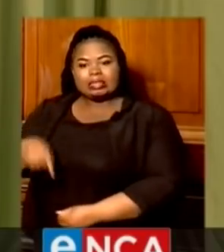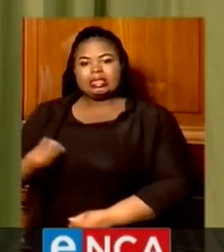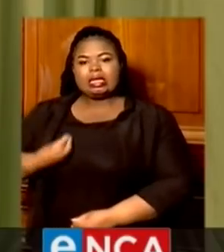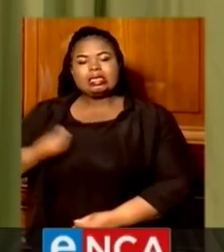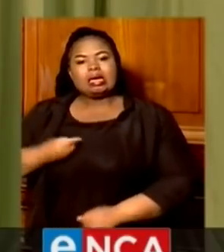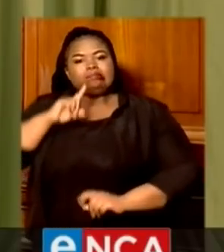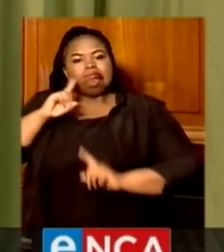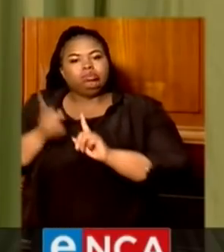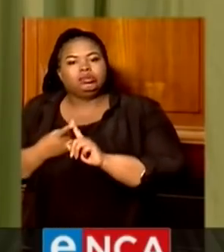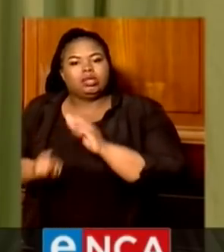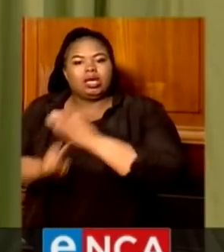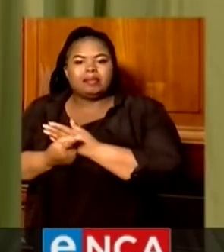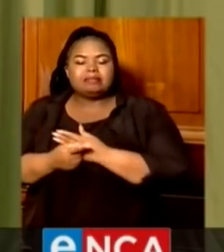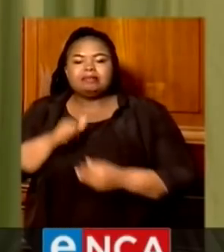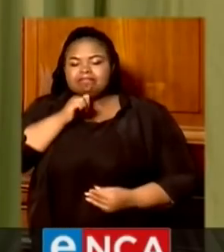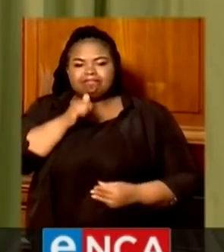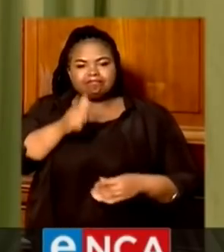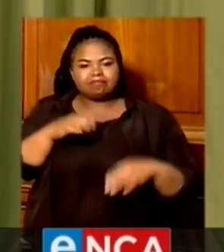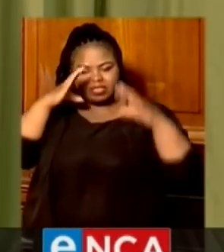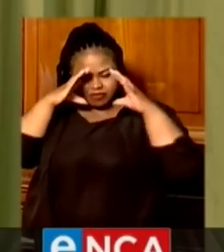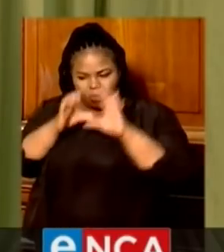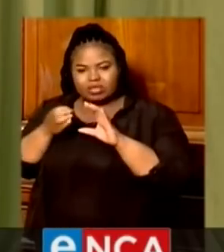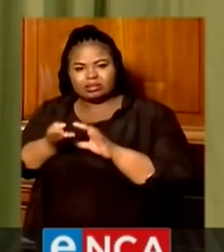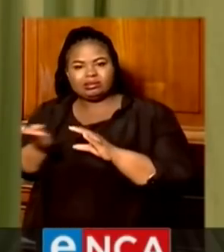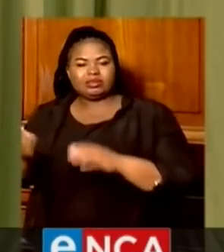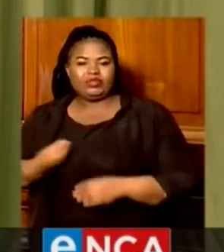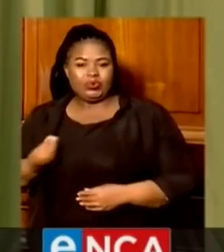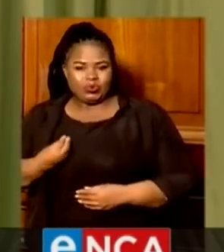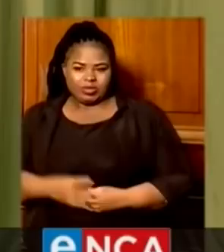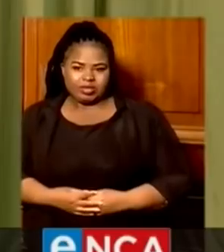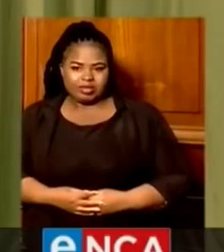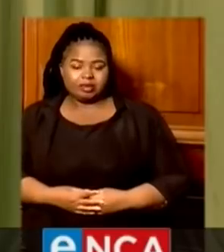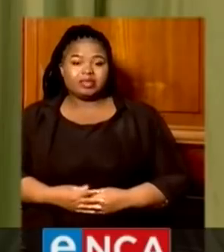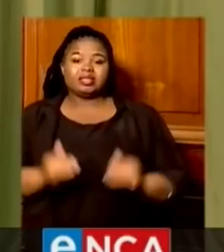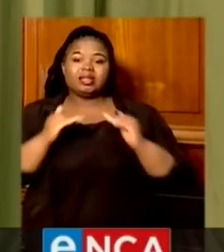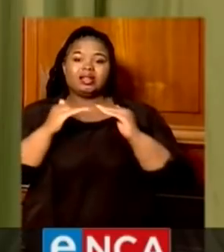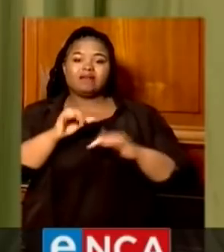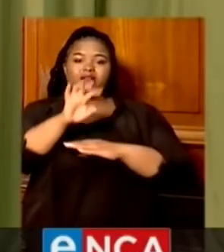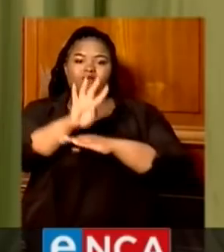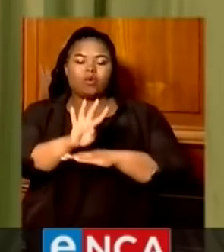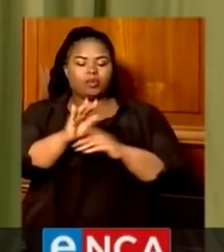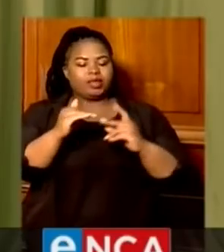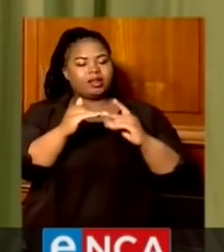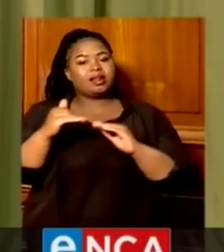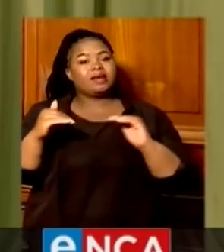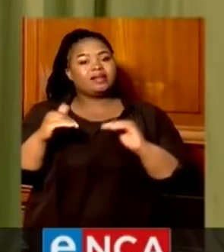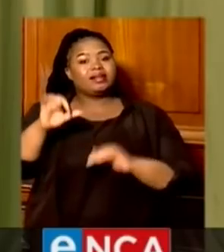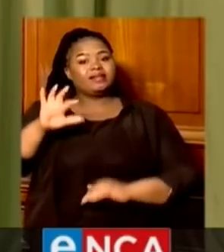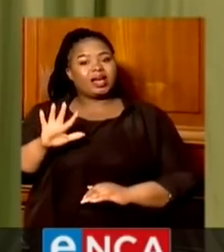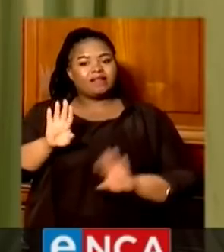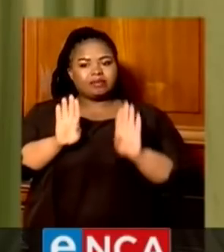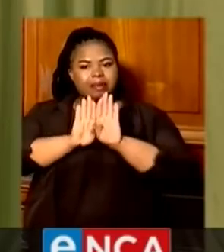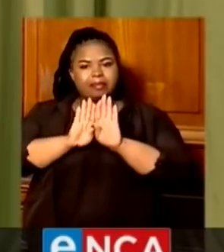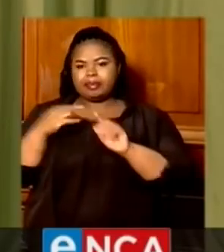they need to be given attention. During the level 4 and level 5 lockdown, a study done